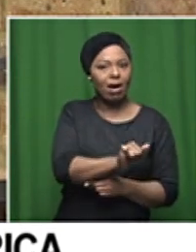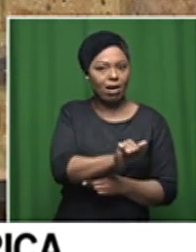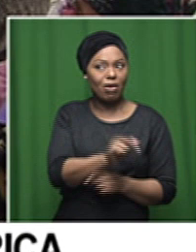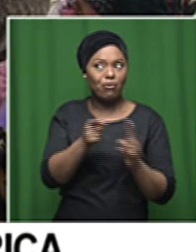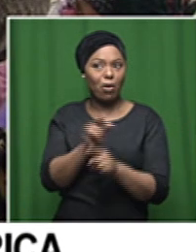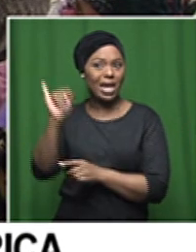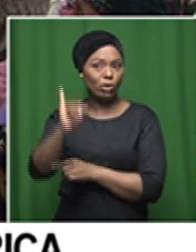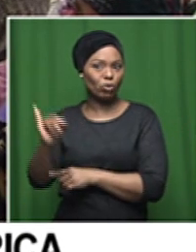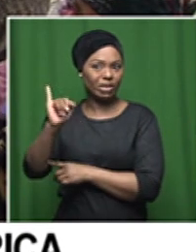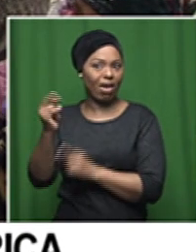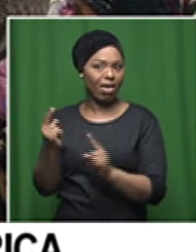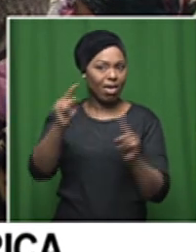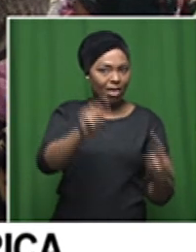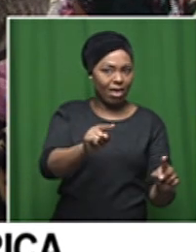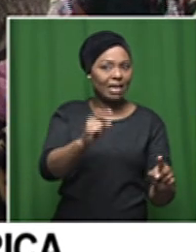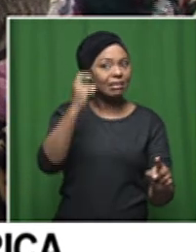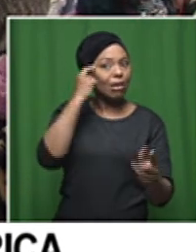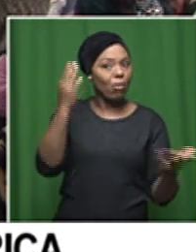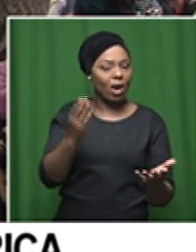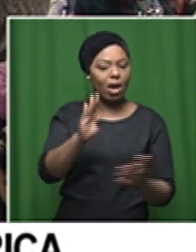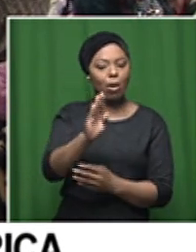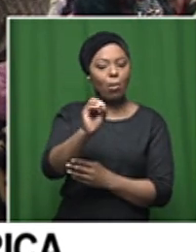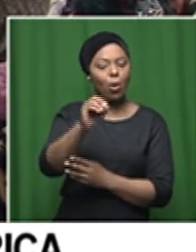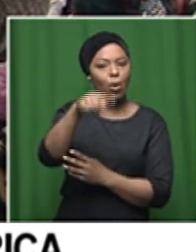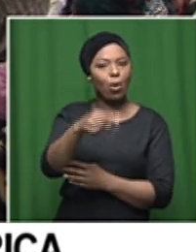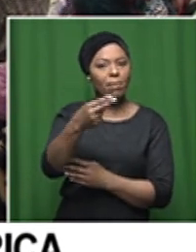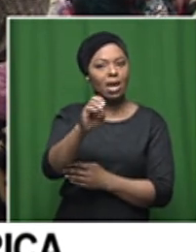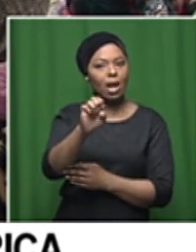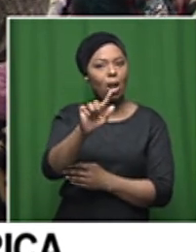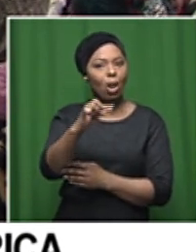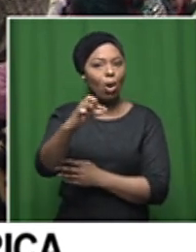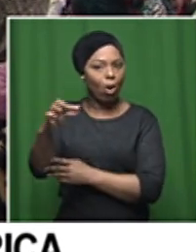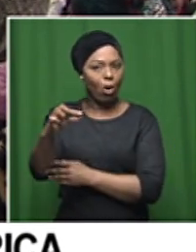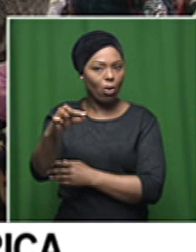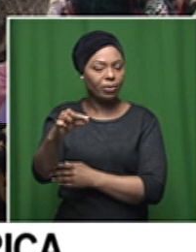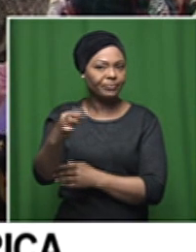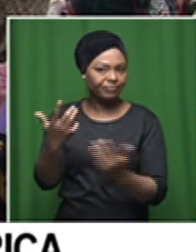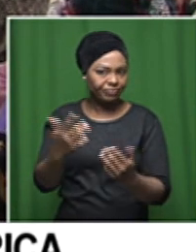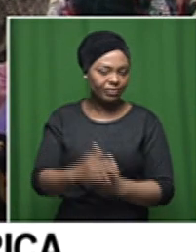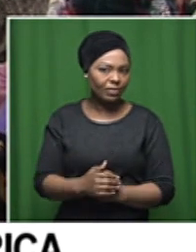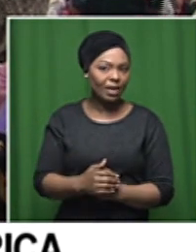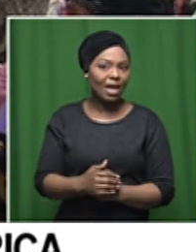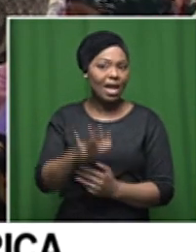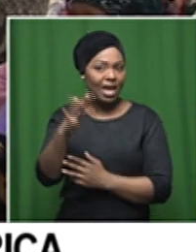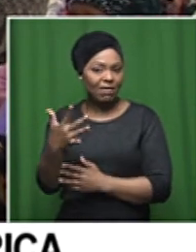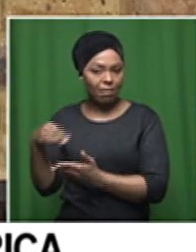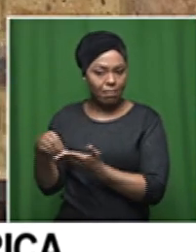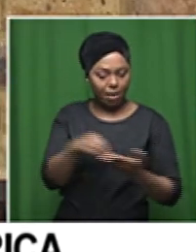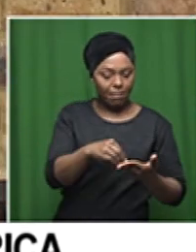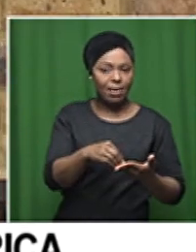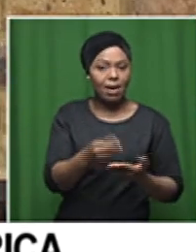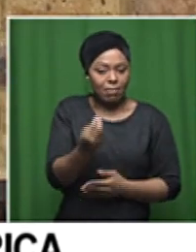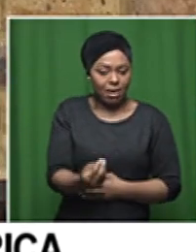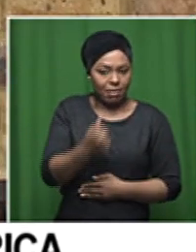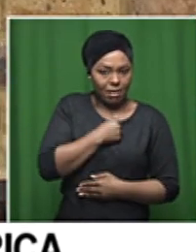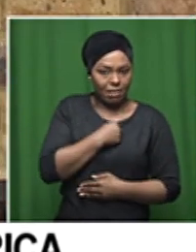bophelong re robala go bophelong. So go bophelong ha re robala go di auto like la ka re tlile le bana yana robala le bana ba rena